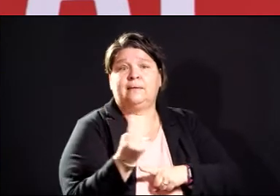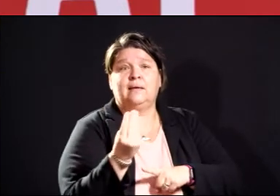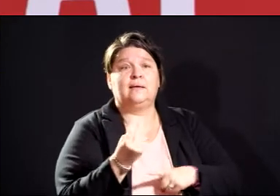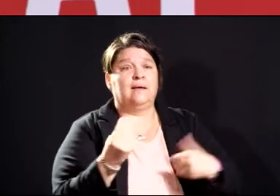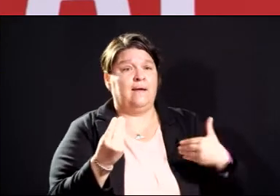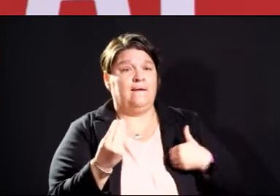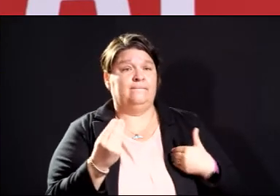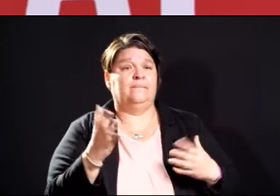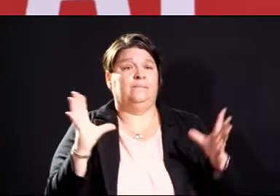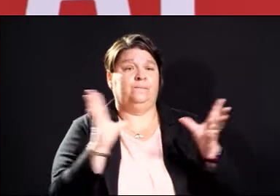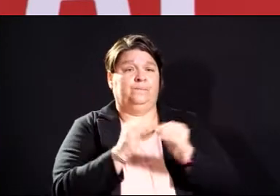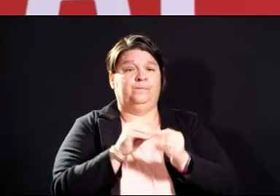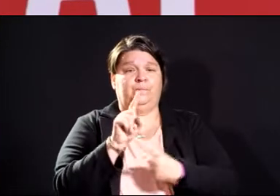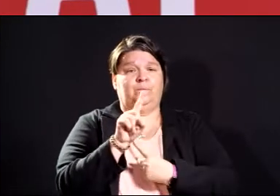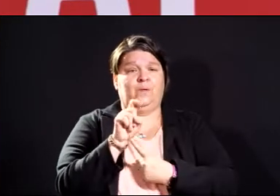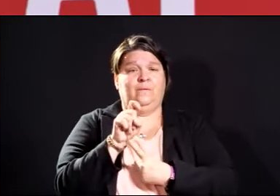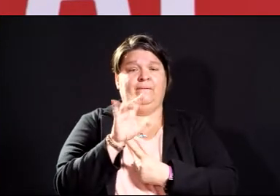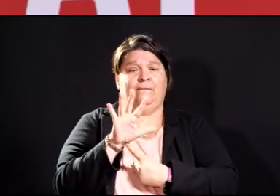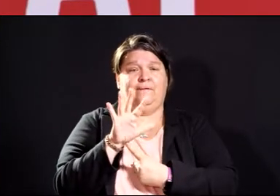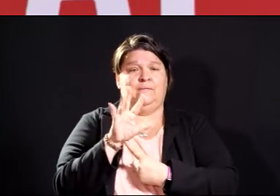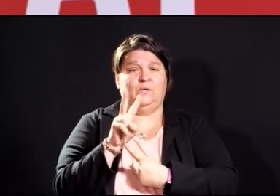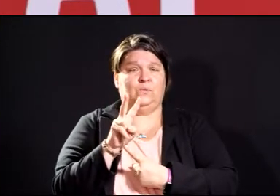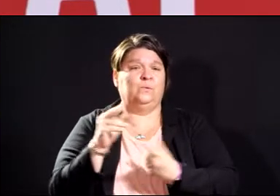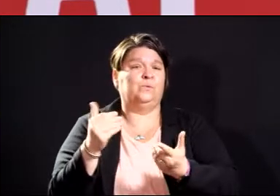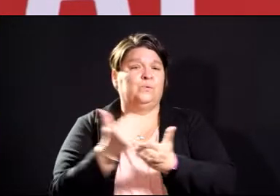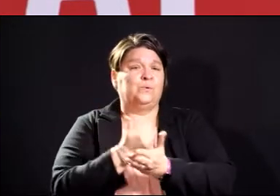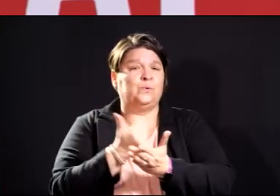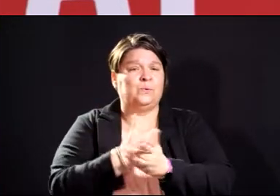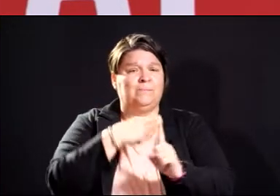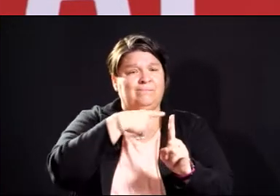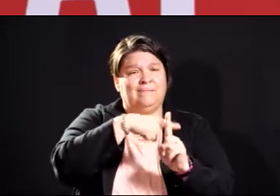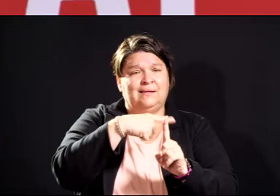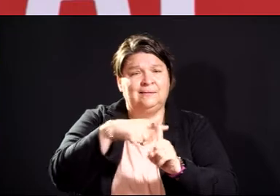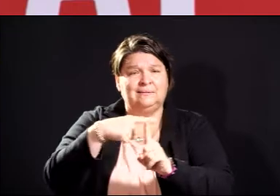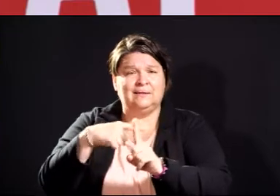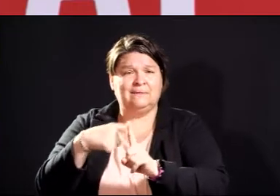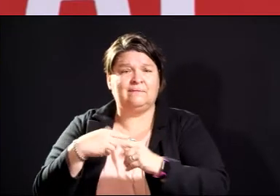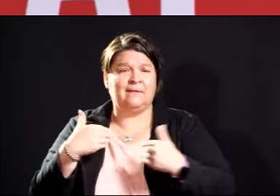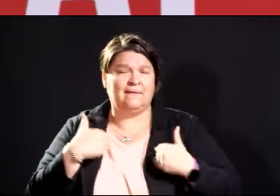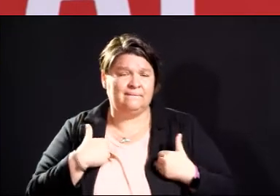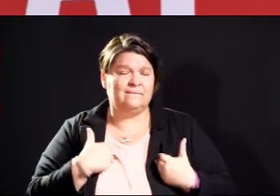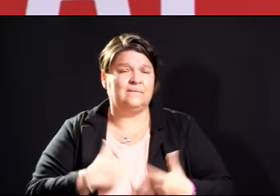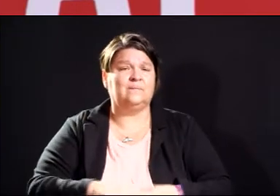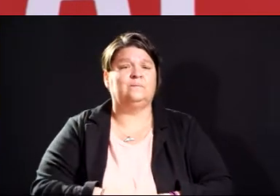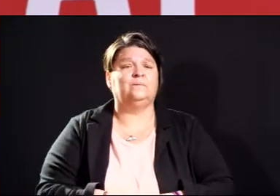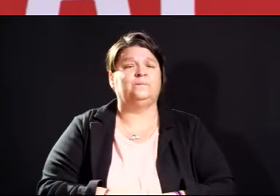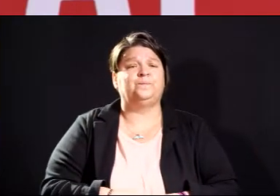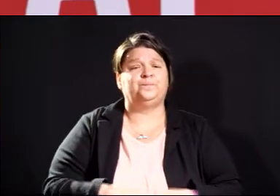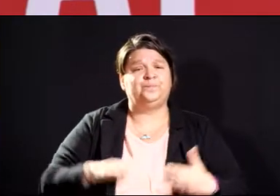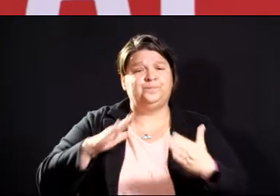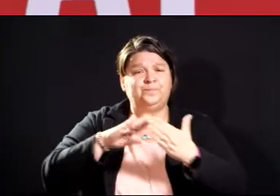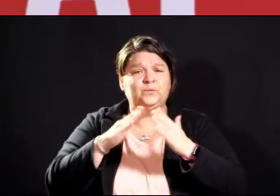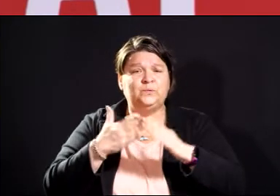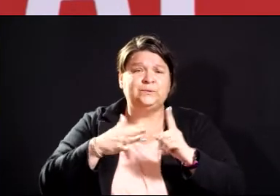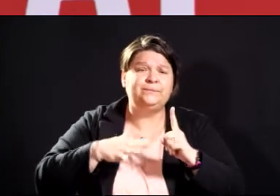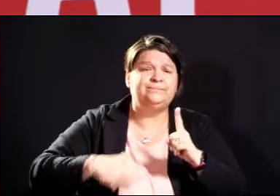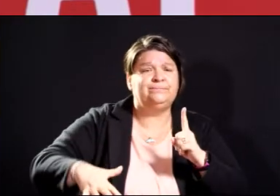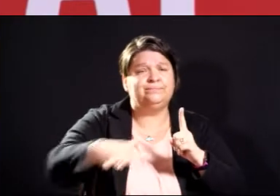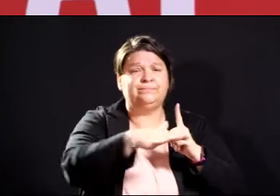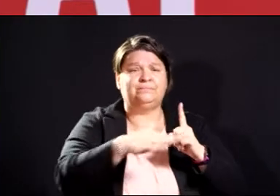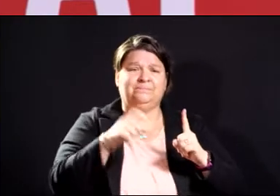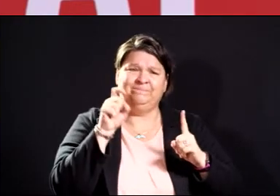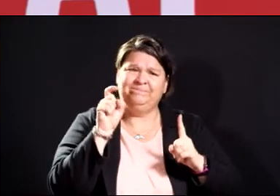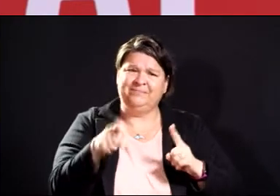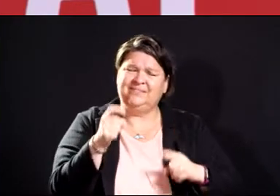Fort Worth alone. But the good news is that's slower than some communities, and that means our social distancing and stay at home is having